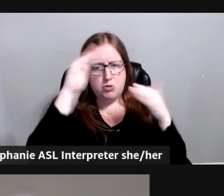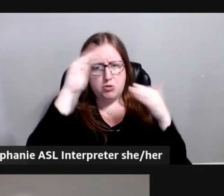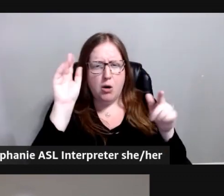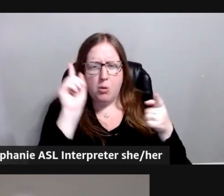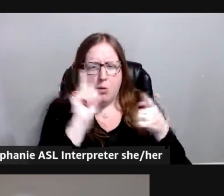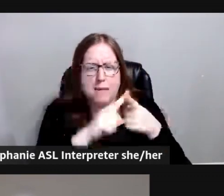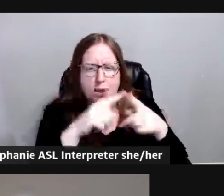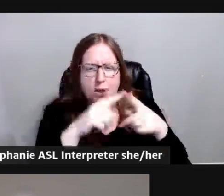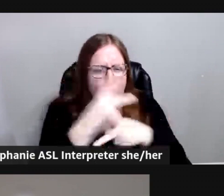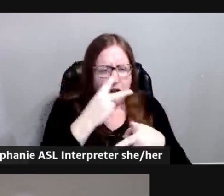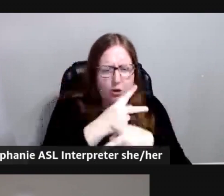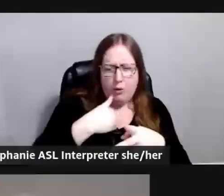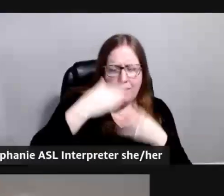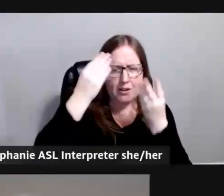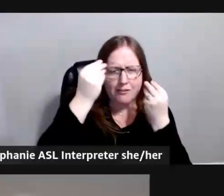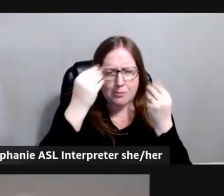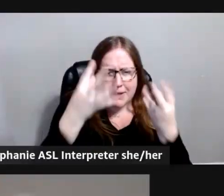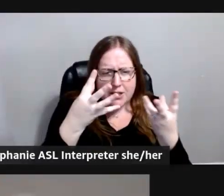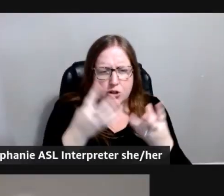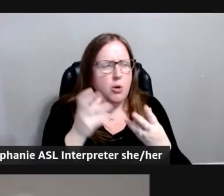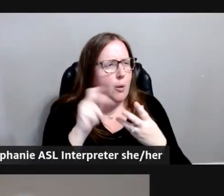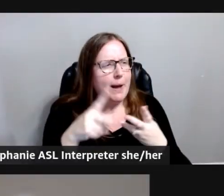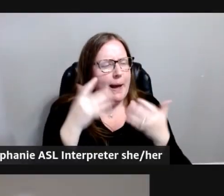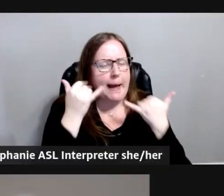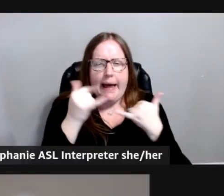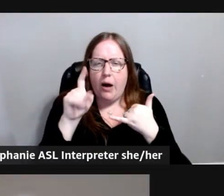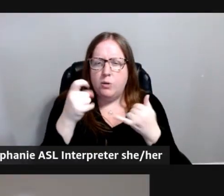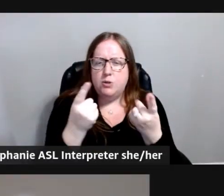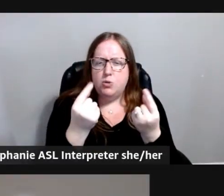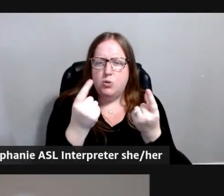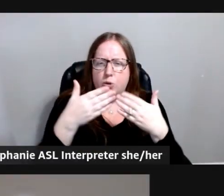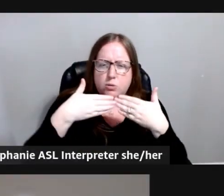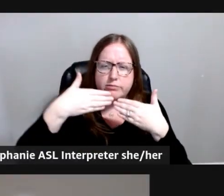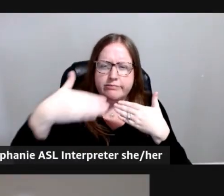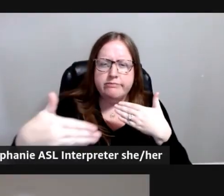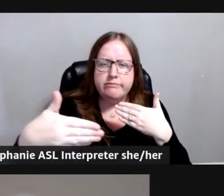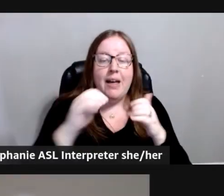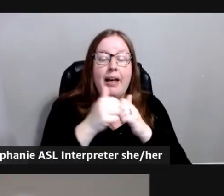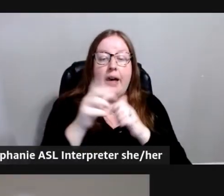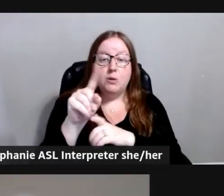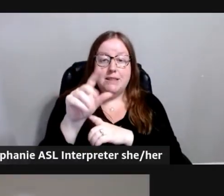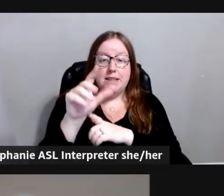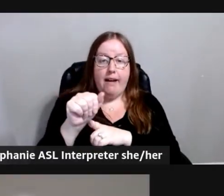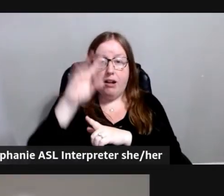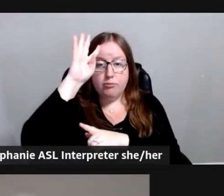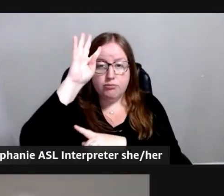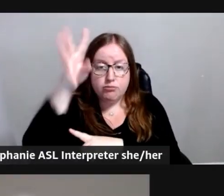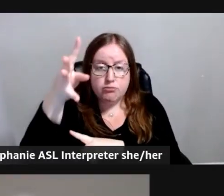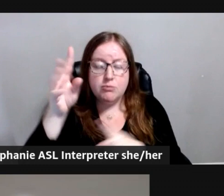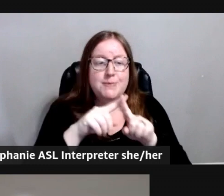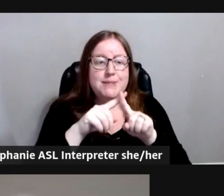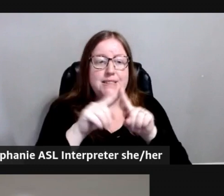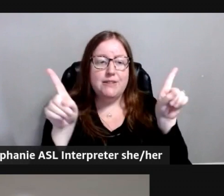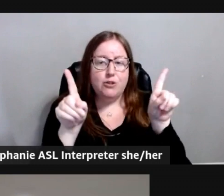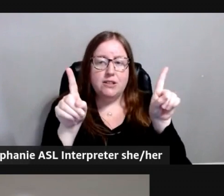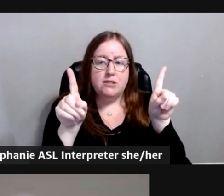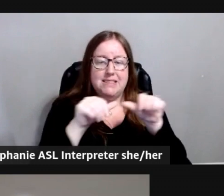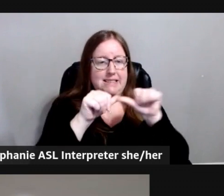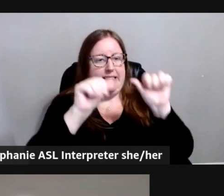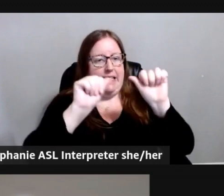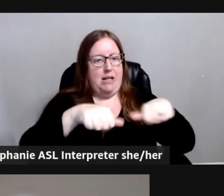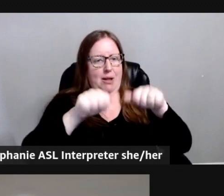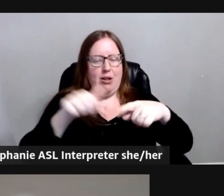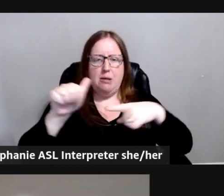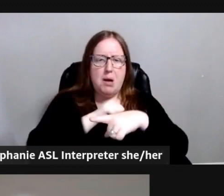and then you get an idea of where you need to go. How is this data helping create these different, sustainability